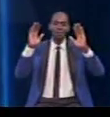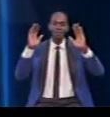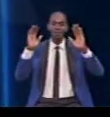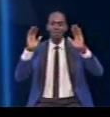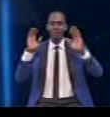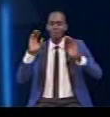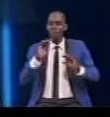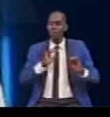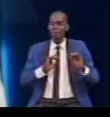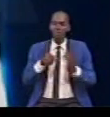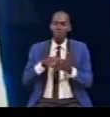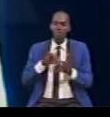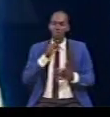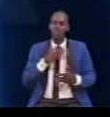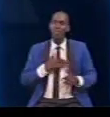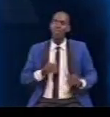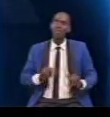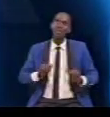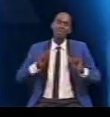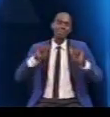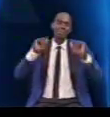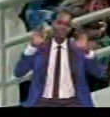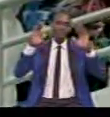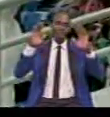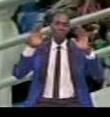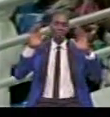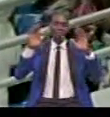Oh, this is my surrender.